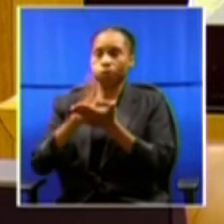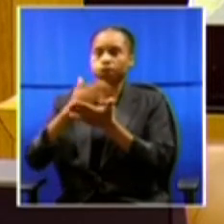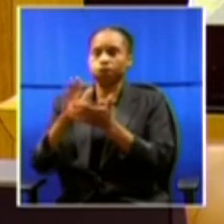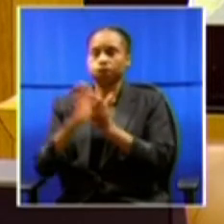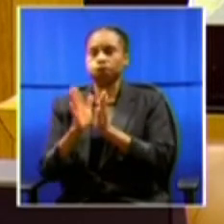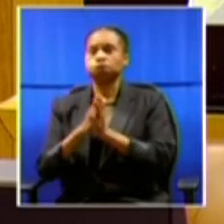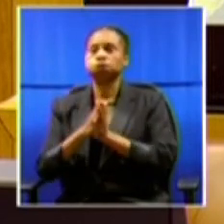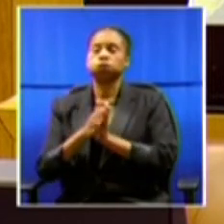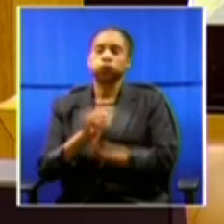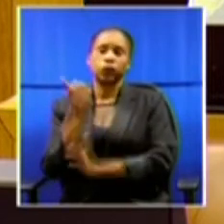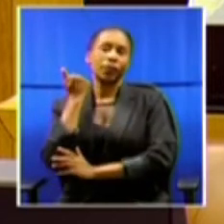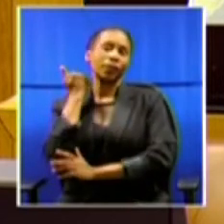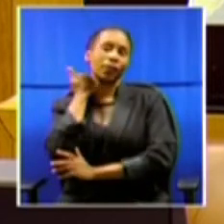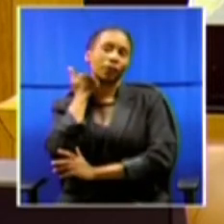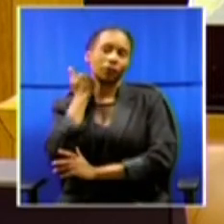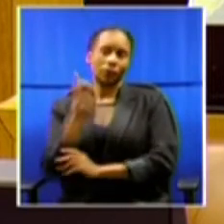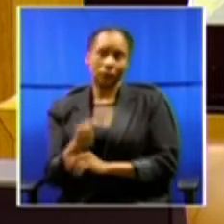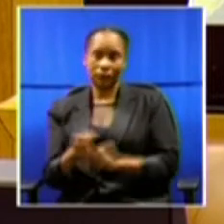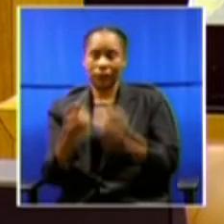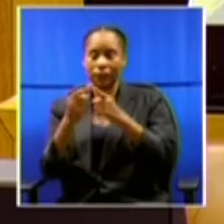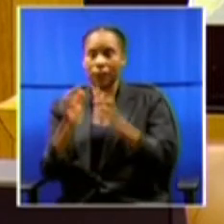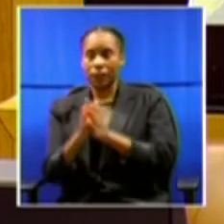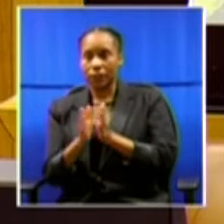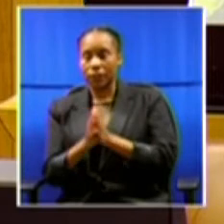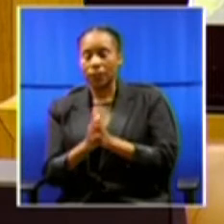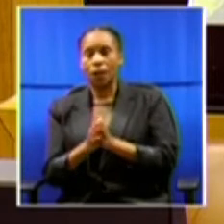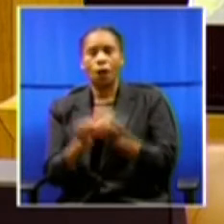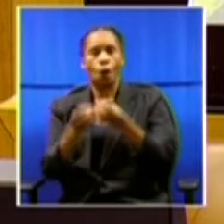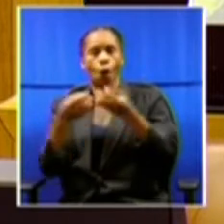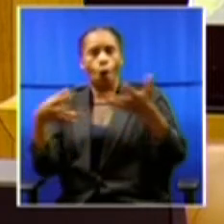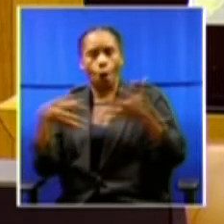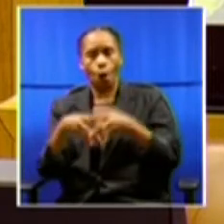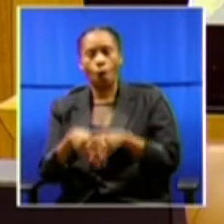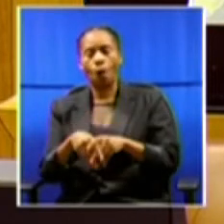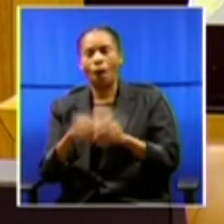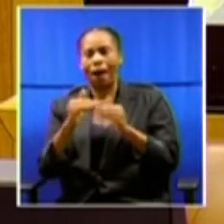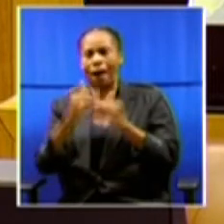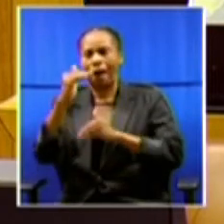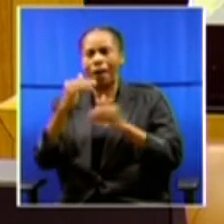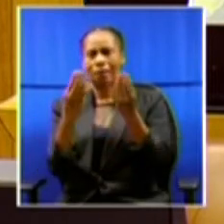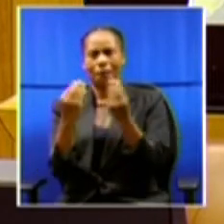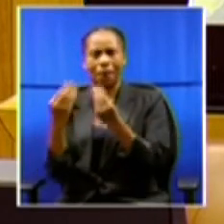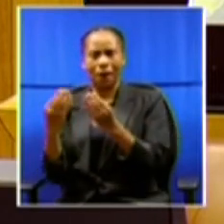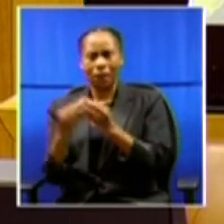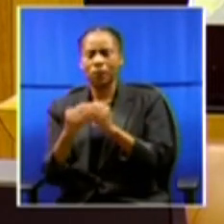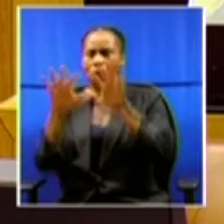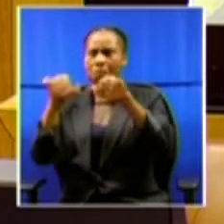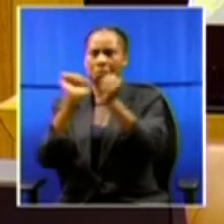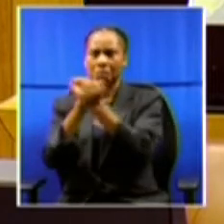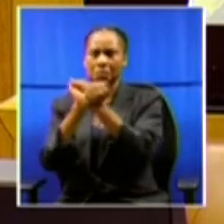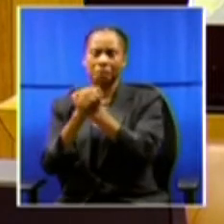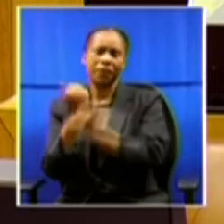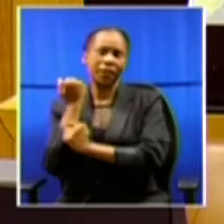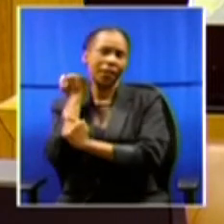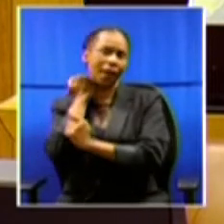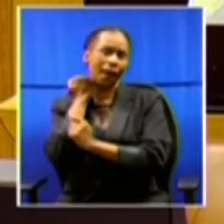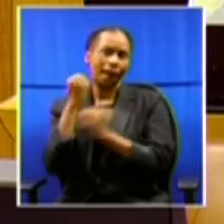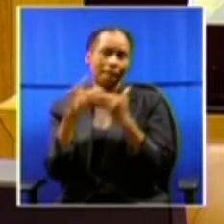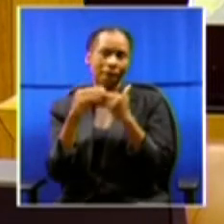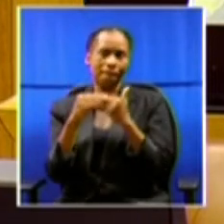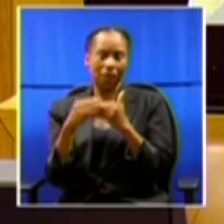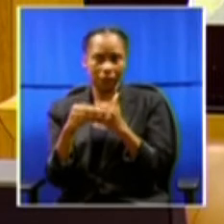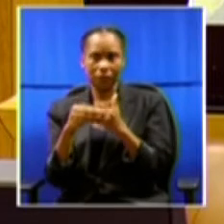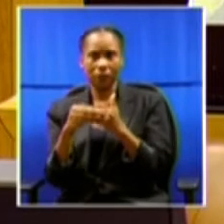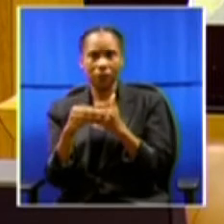and has yielded positive results in management areas with high numbers of incarcerated gang members, such as the St.